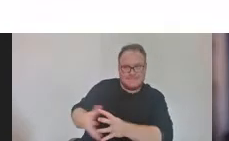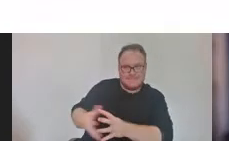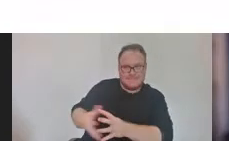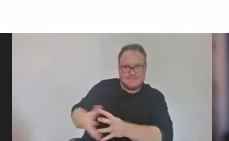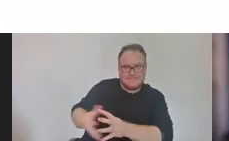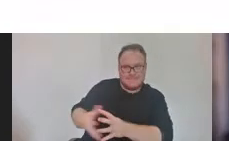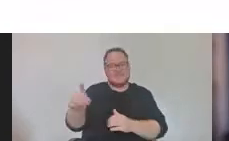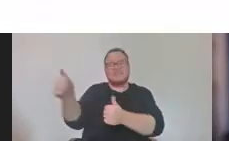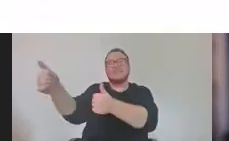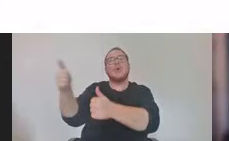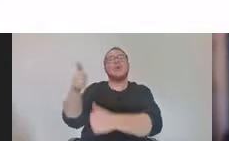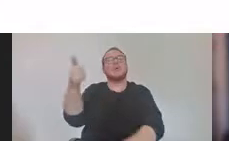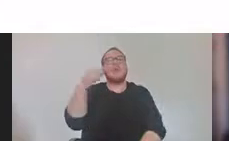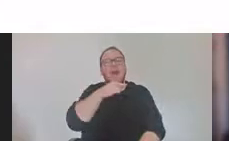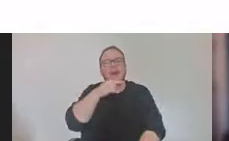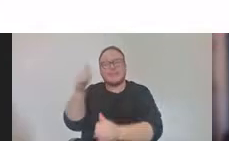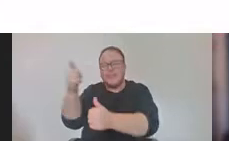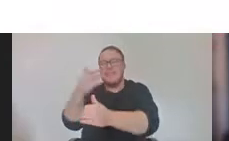Good man.